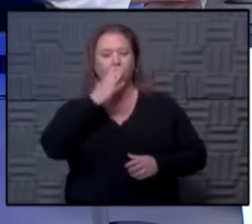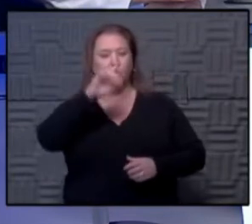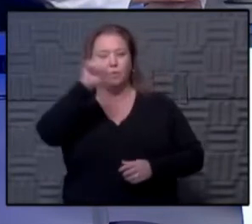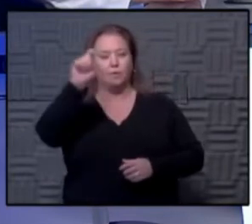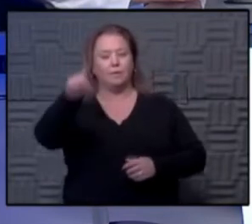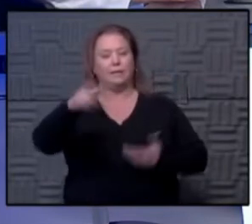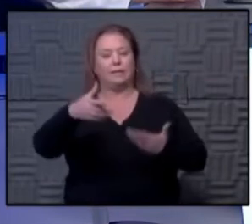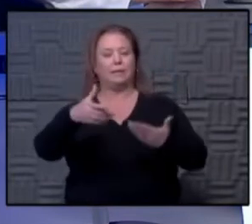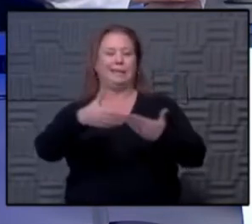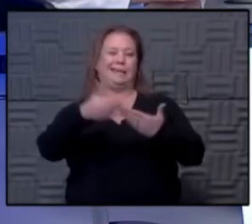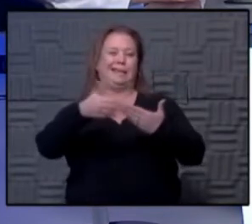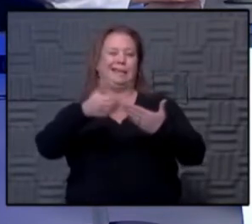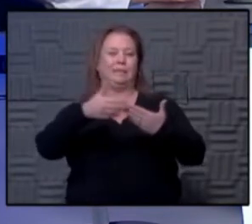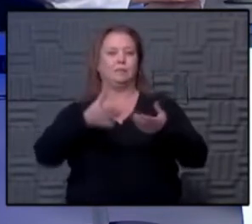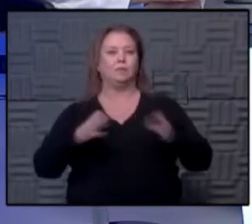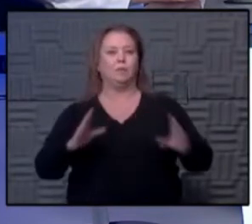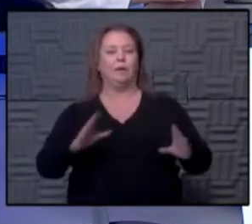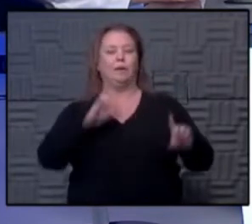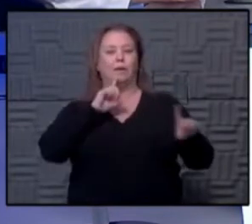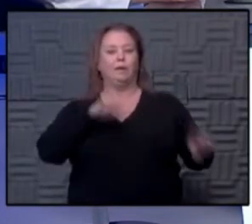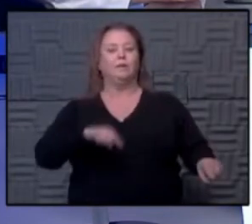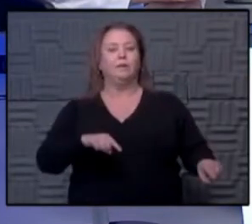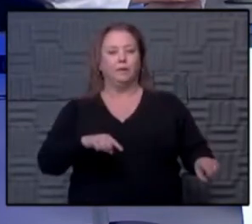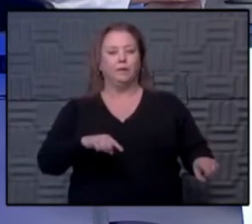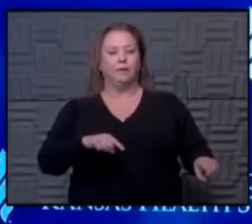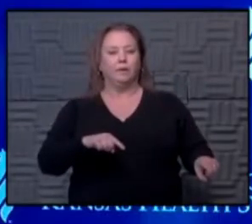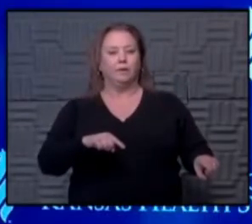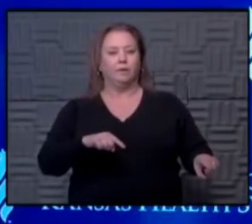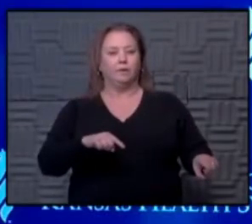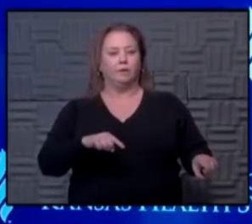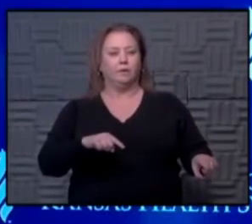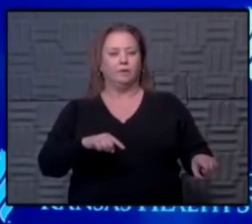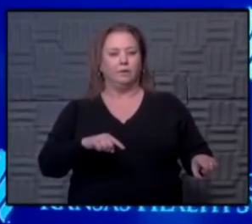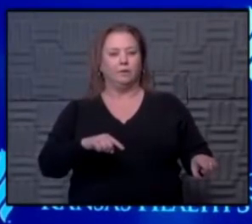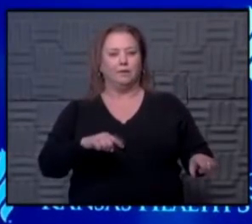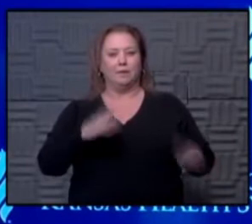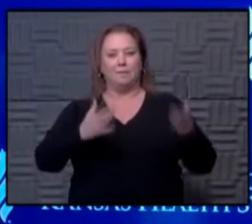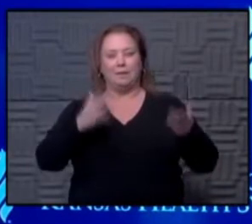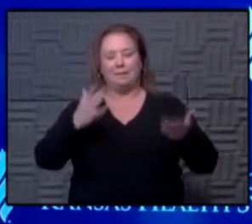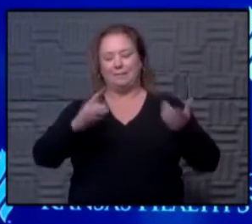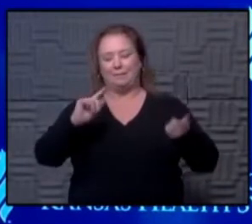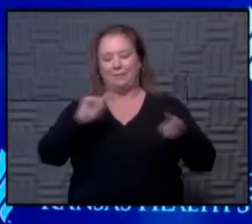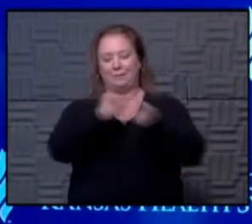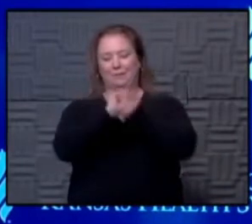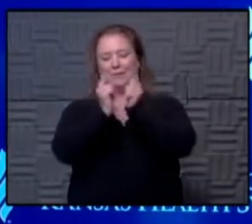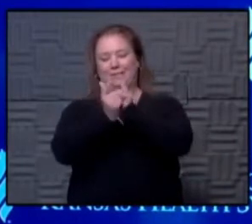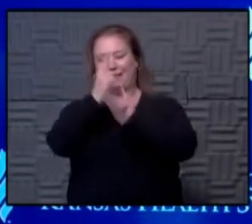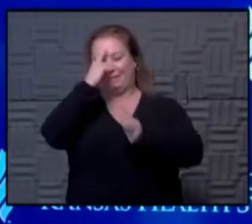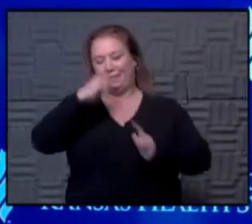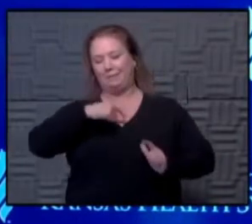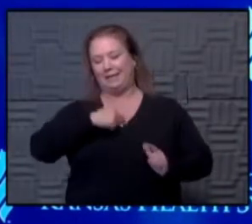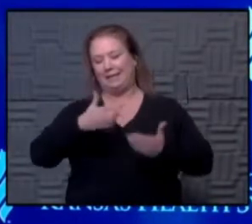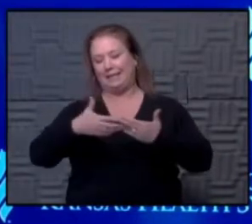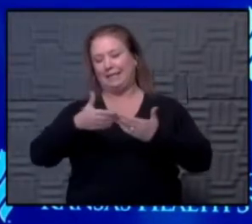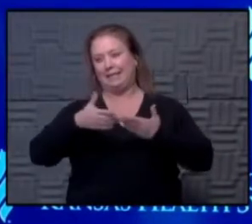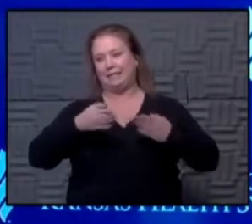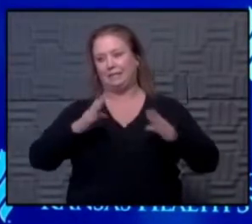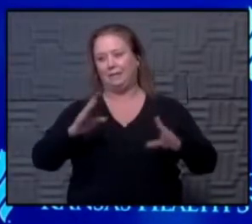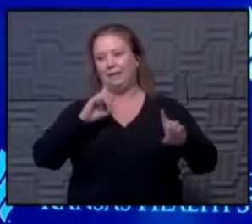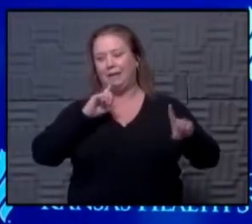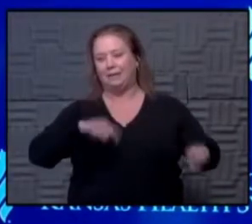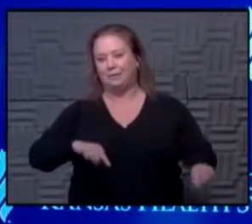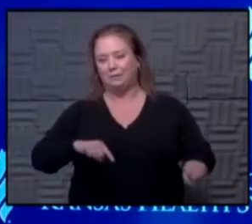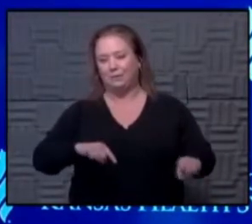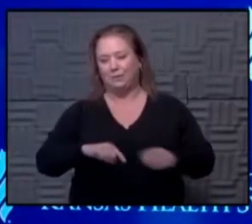the easiest way to answer that, and then maybe someone will have to translate for me here. The easiest way to answer that is